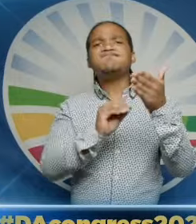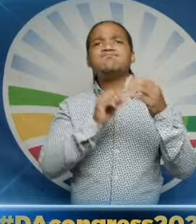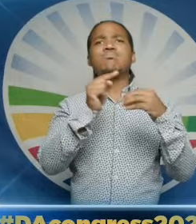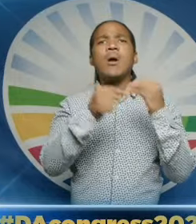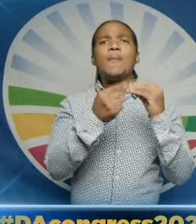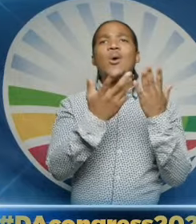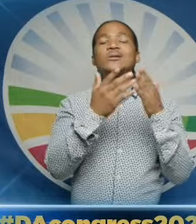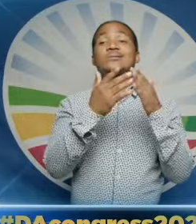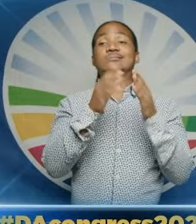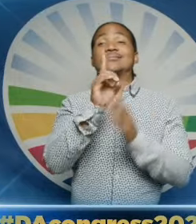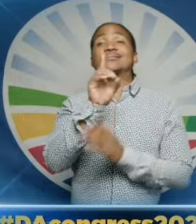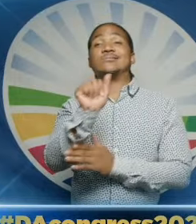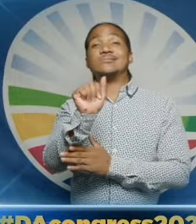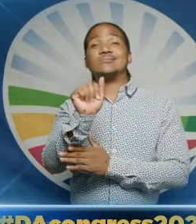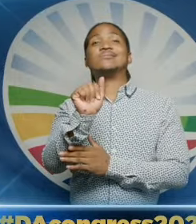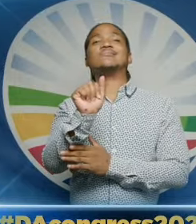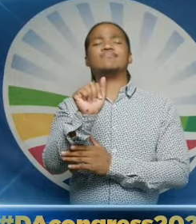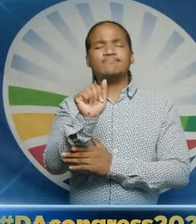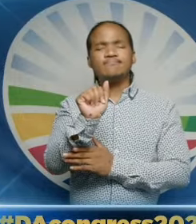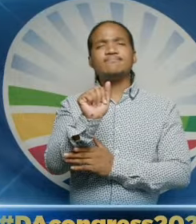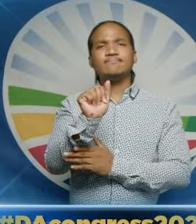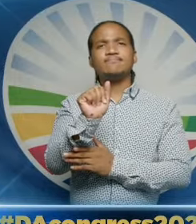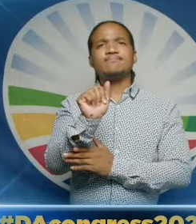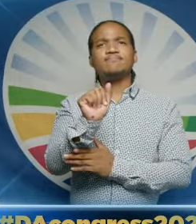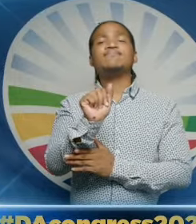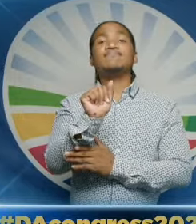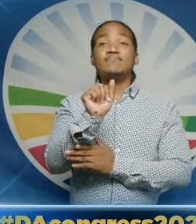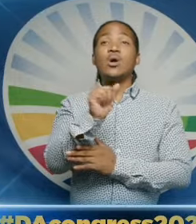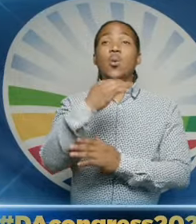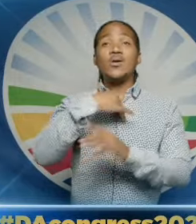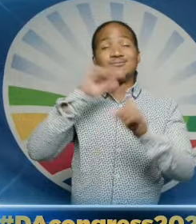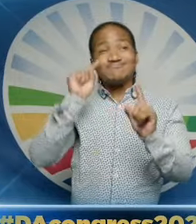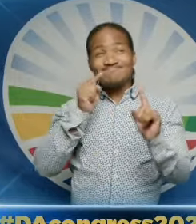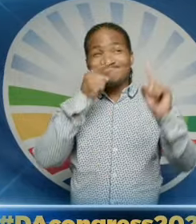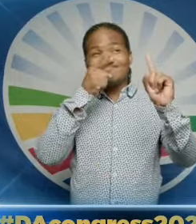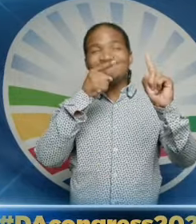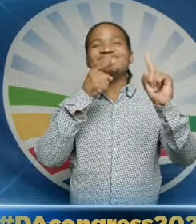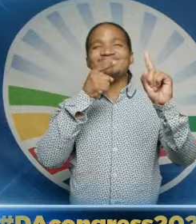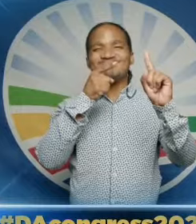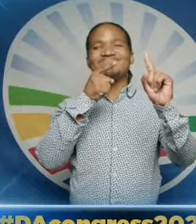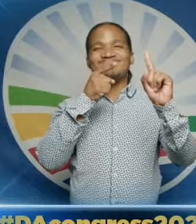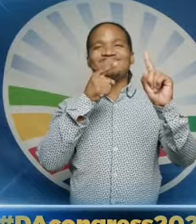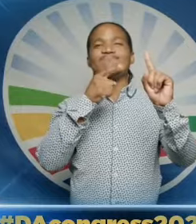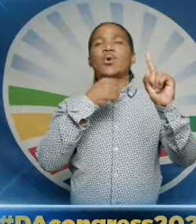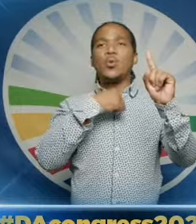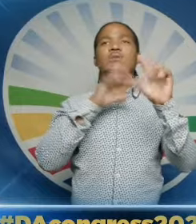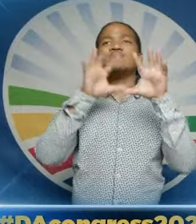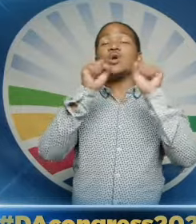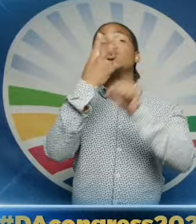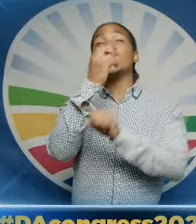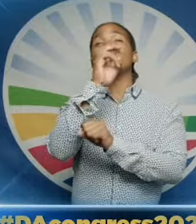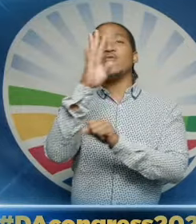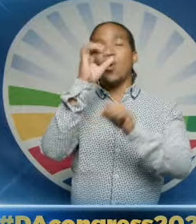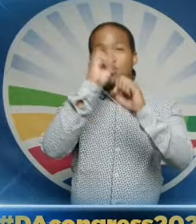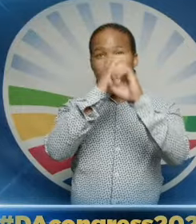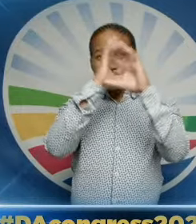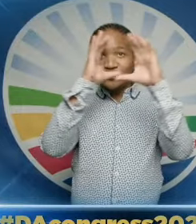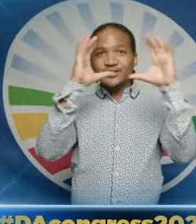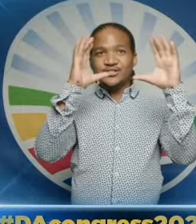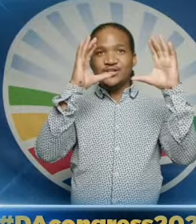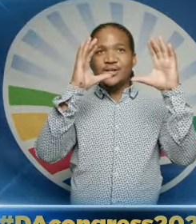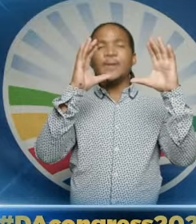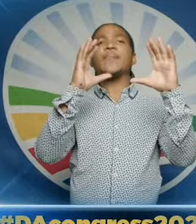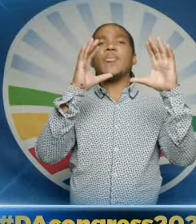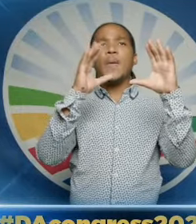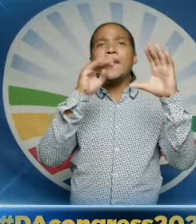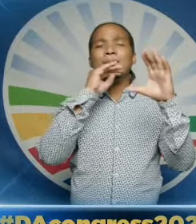the Democratic Alliance into the union buildings. And I think that's the most important thing. Vision 2024, putting or being at